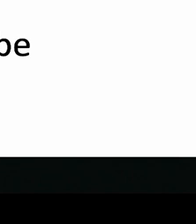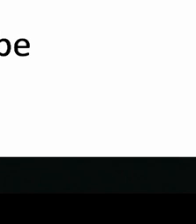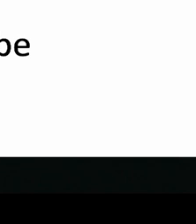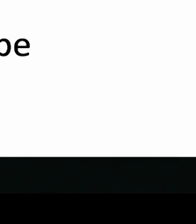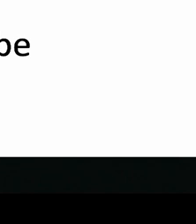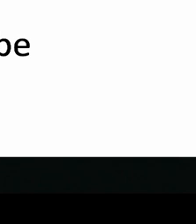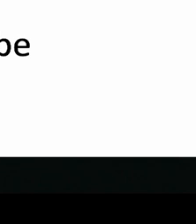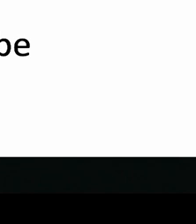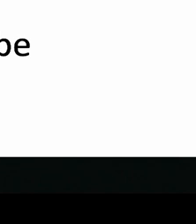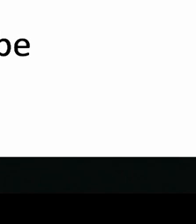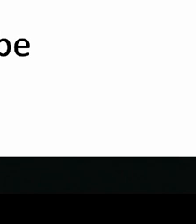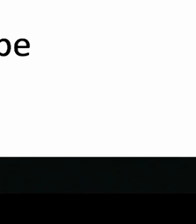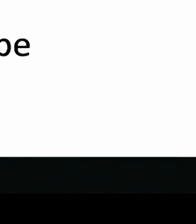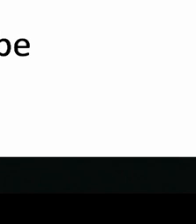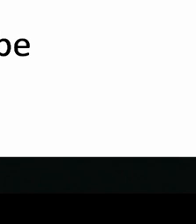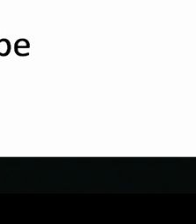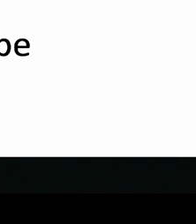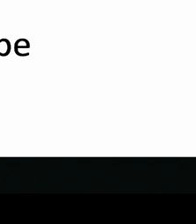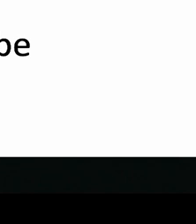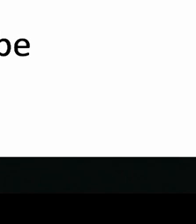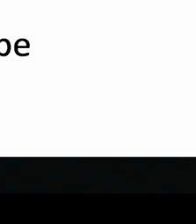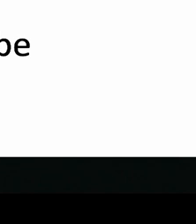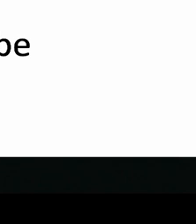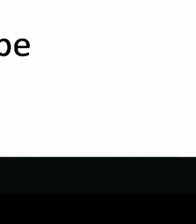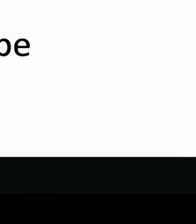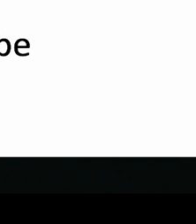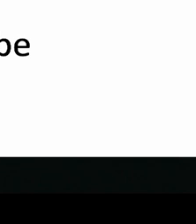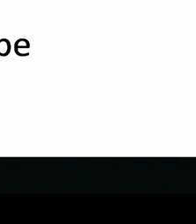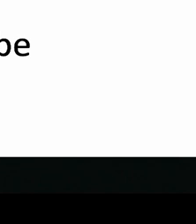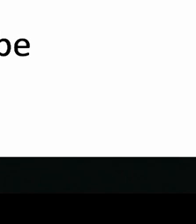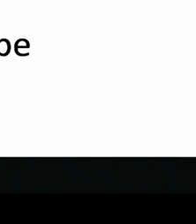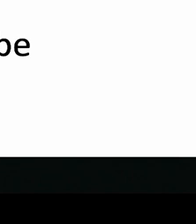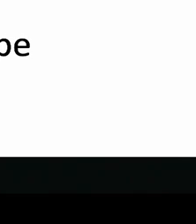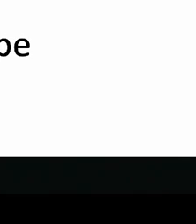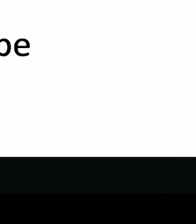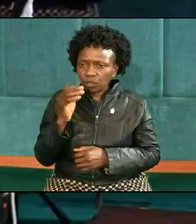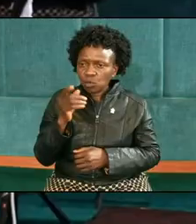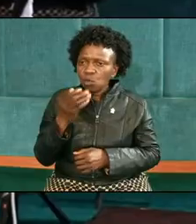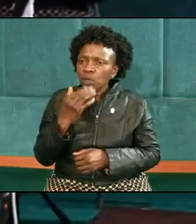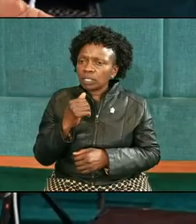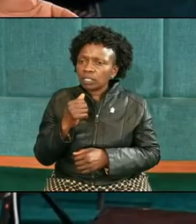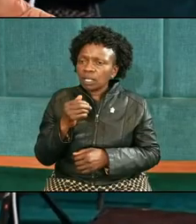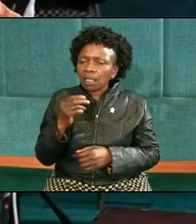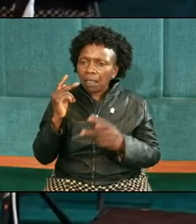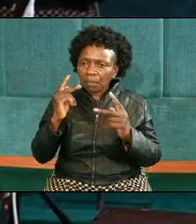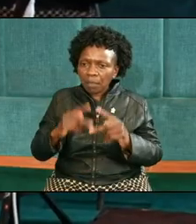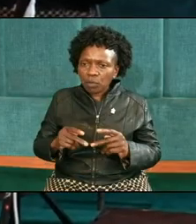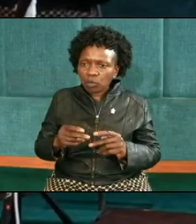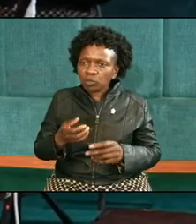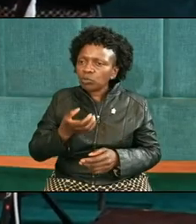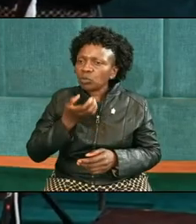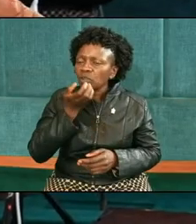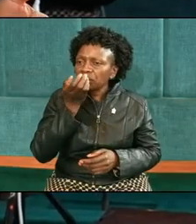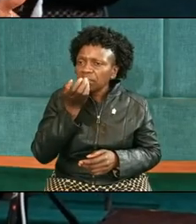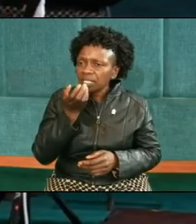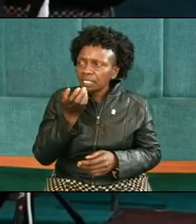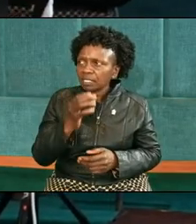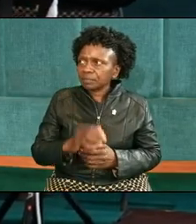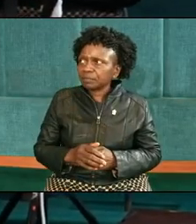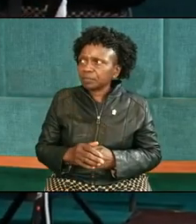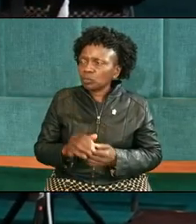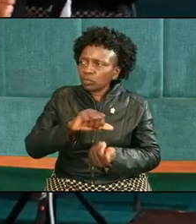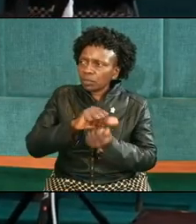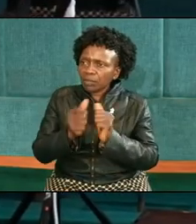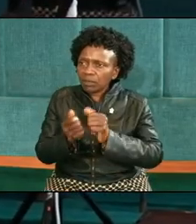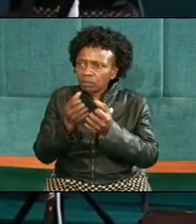Is it right for you to be angry? When you preach, don't you want people to repent? Don't you want people to be baptized? Don't you want